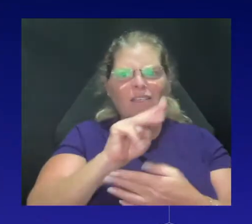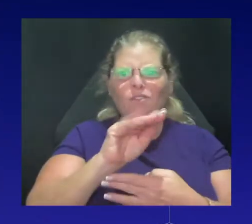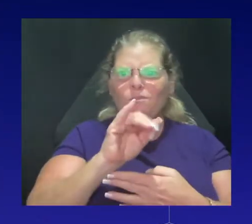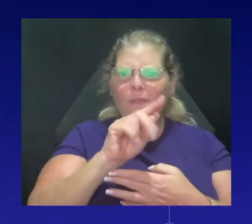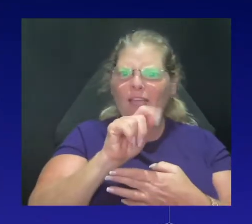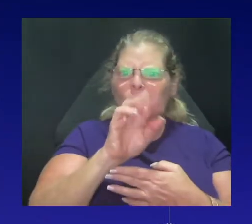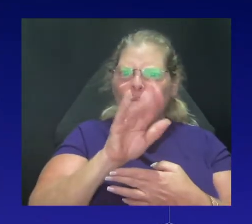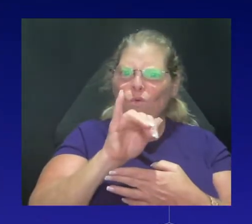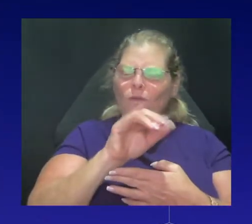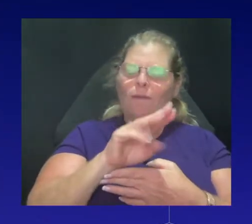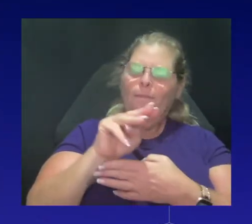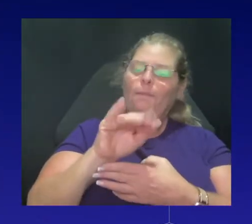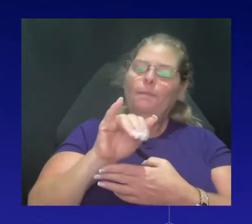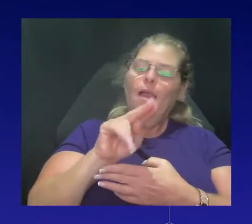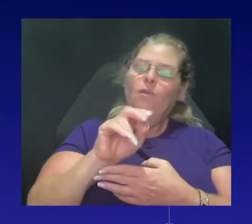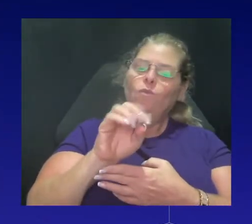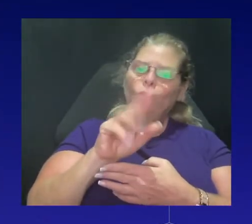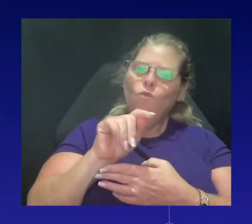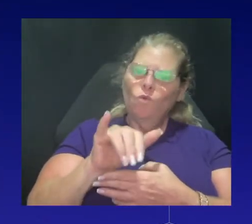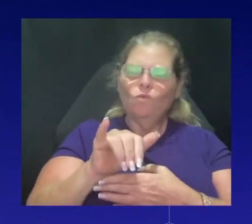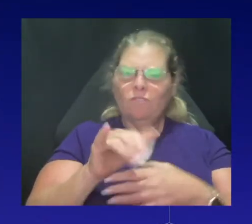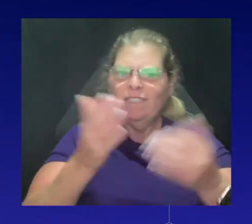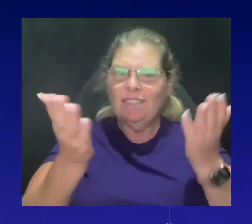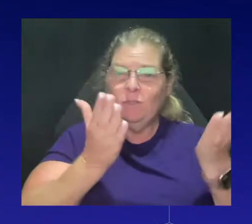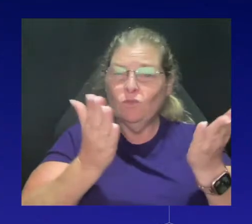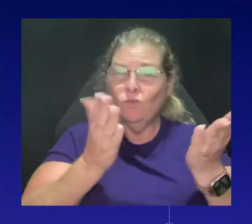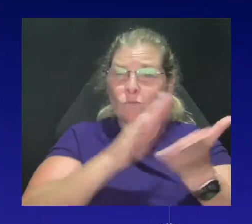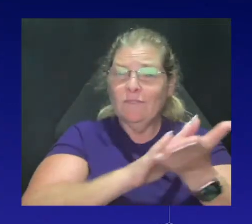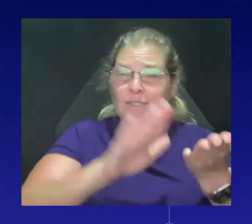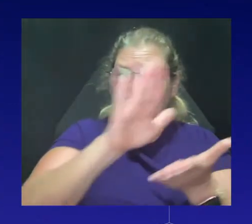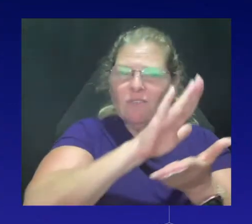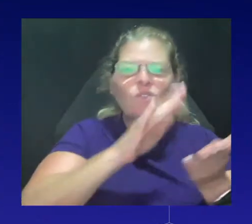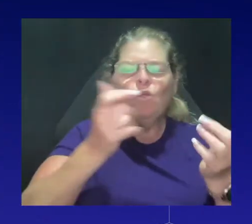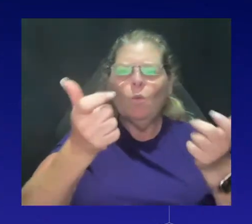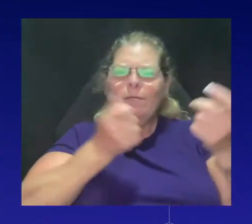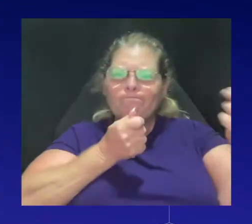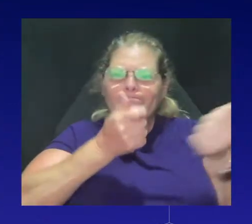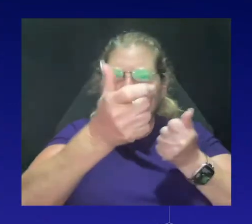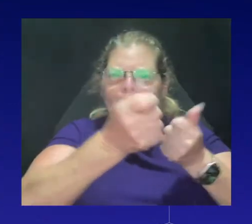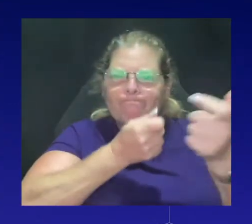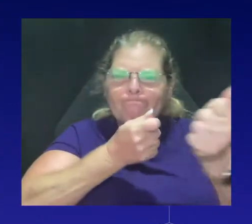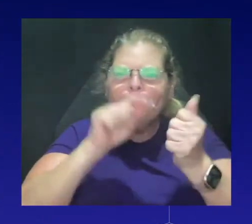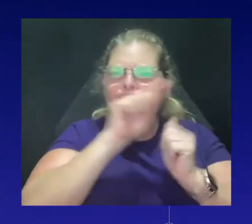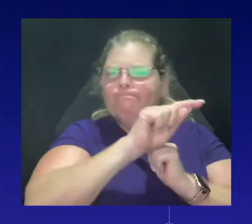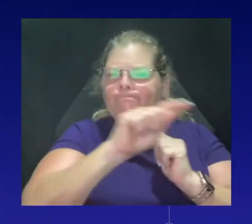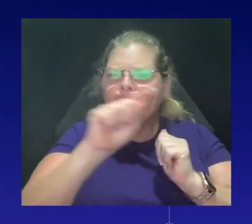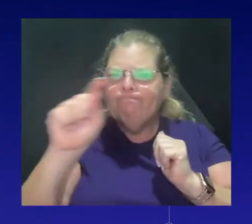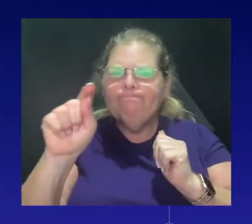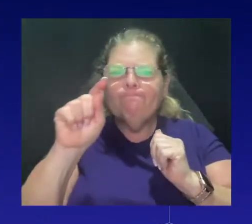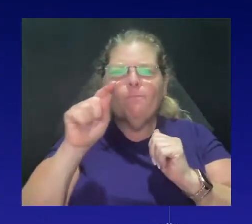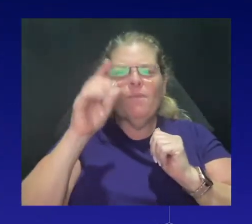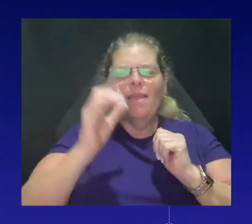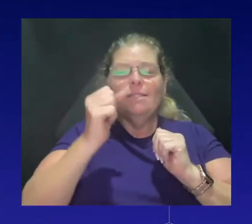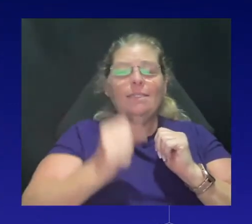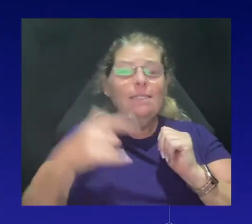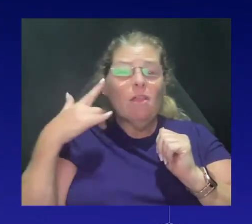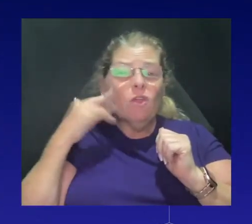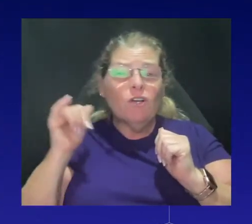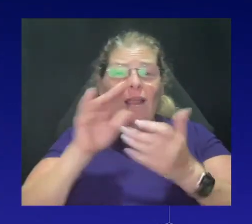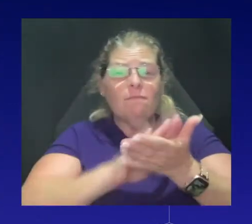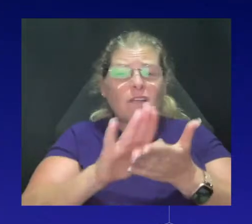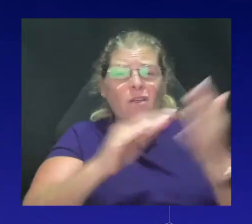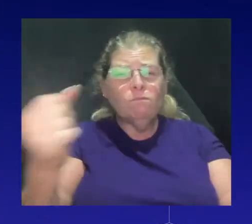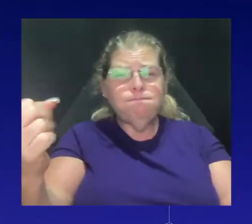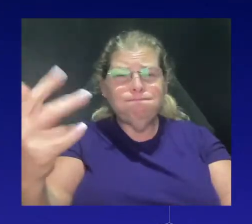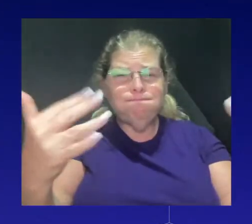people, professionals, students from the various minority serving institutions in the Southern California to come learn about